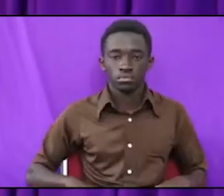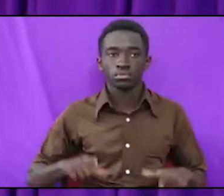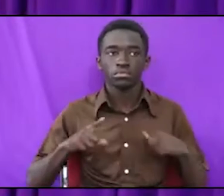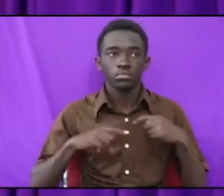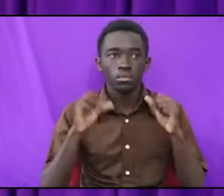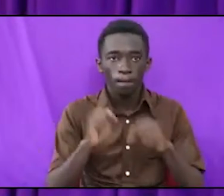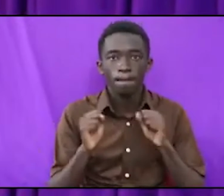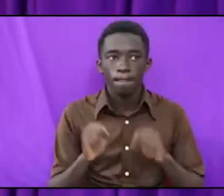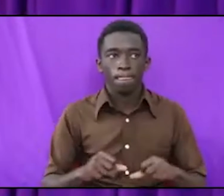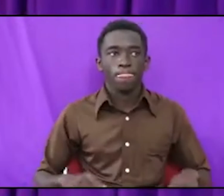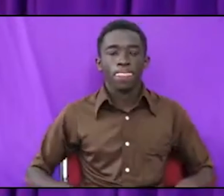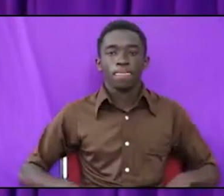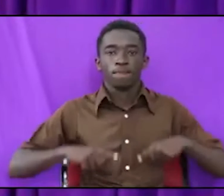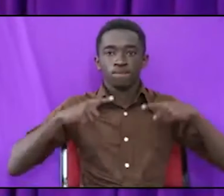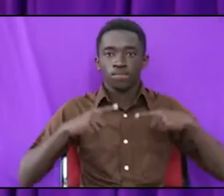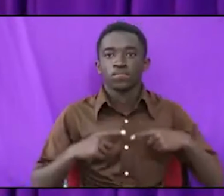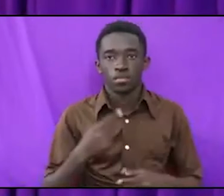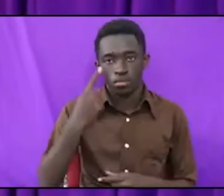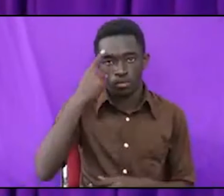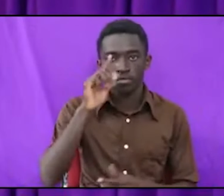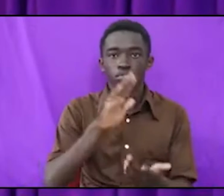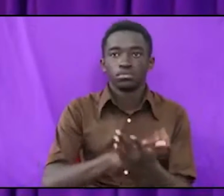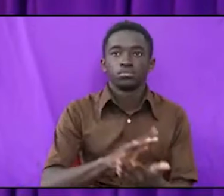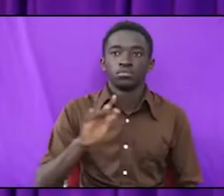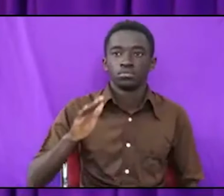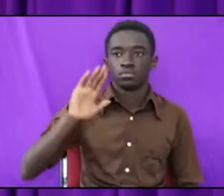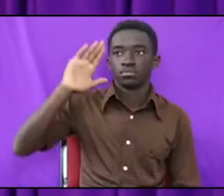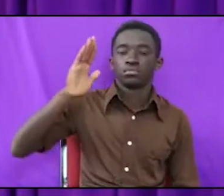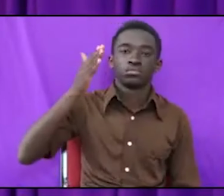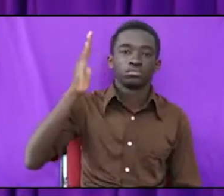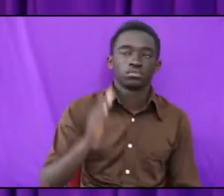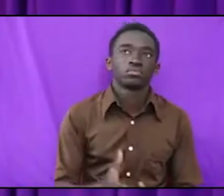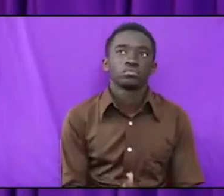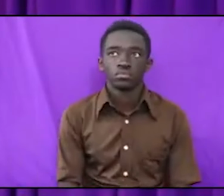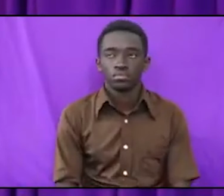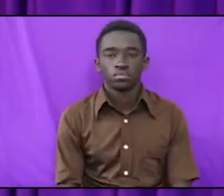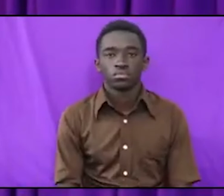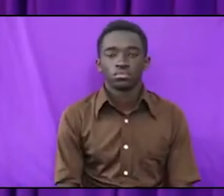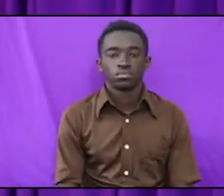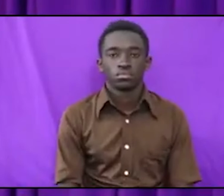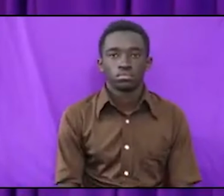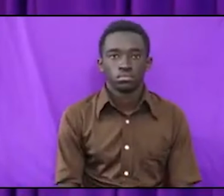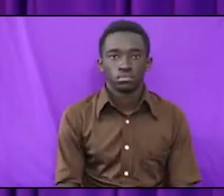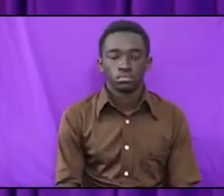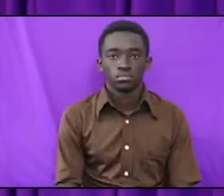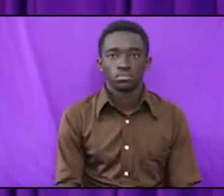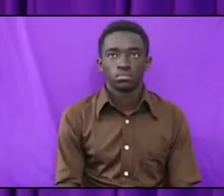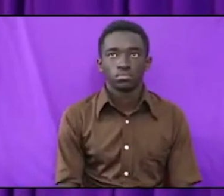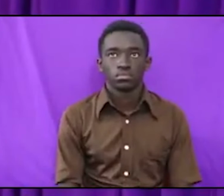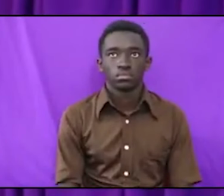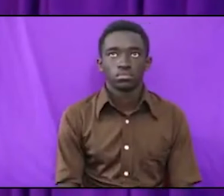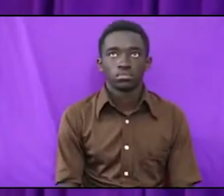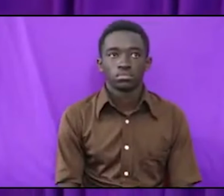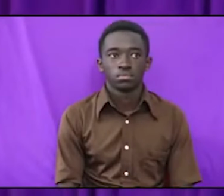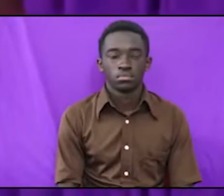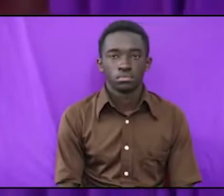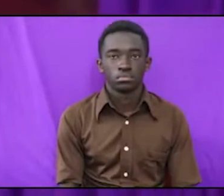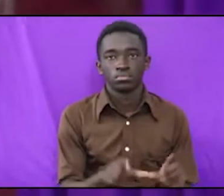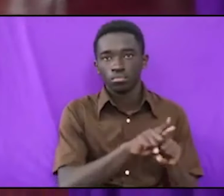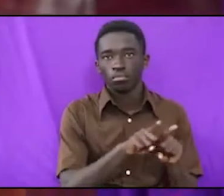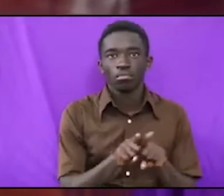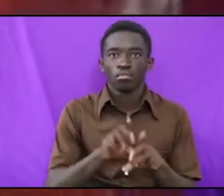to live for the glory of God. And as there's no better